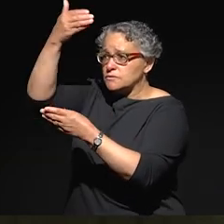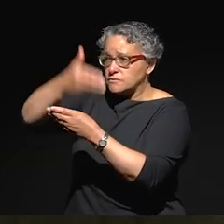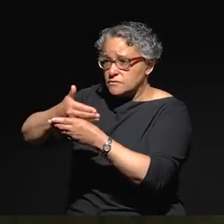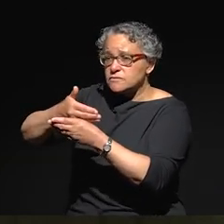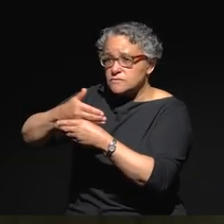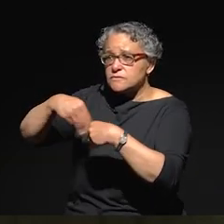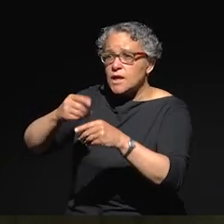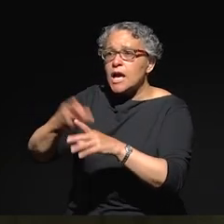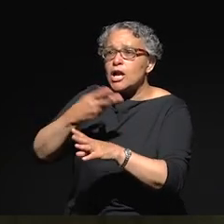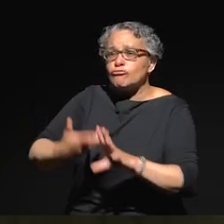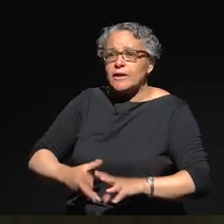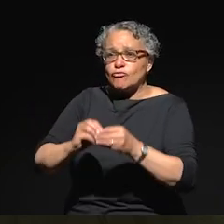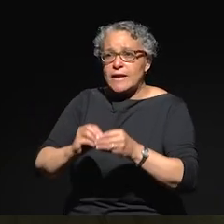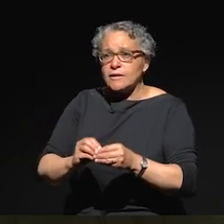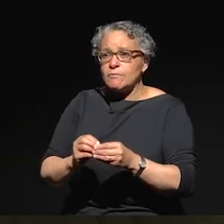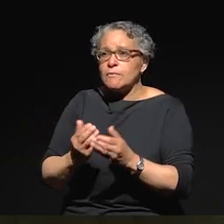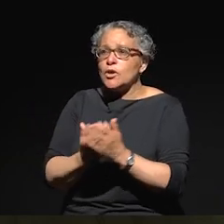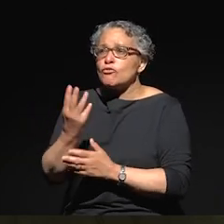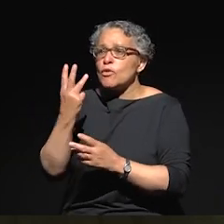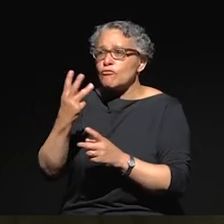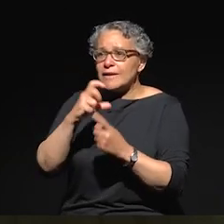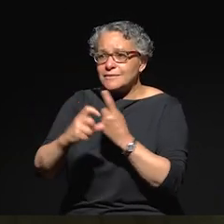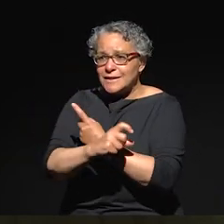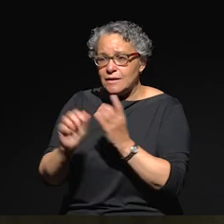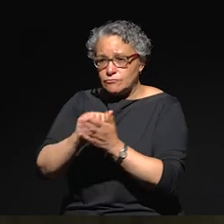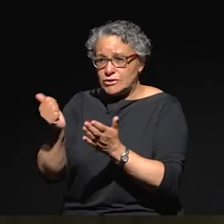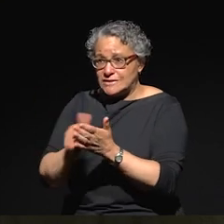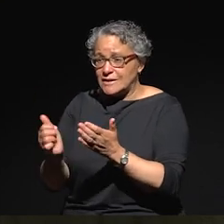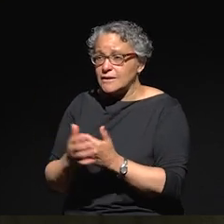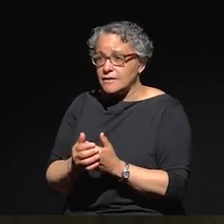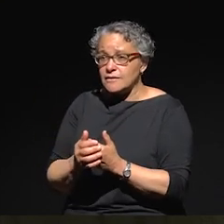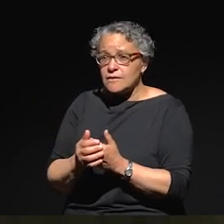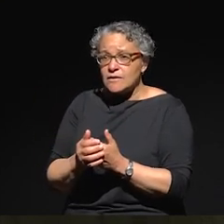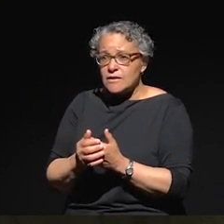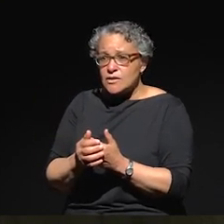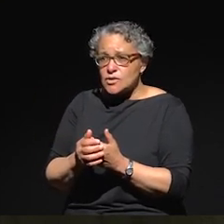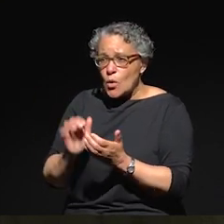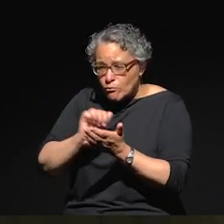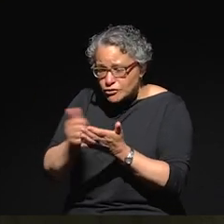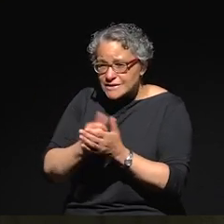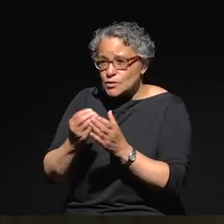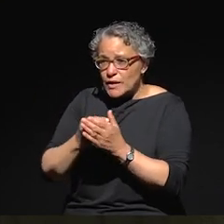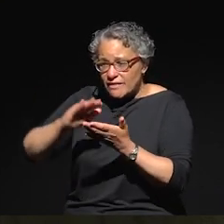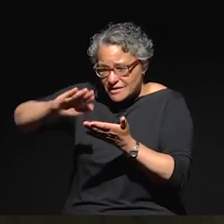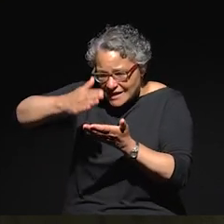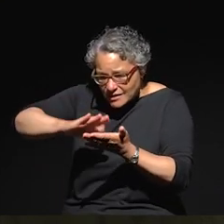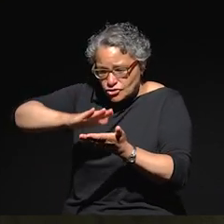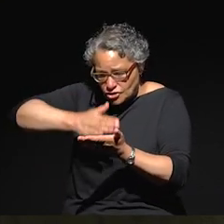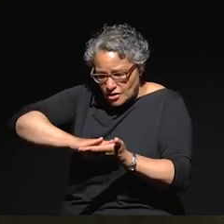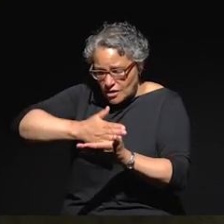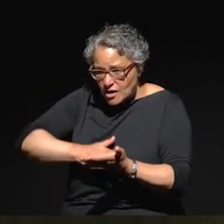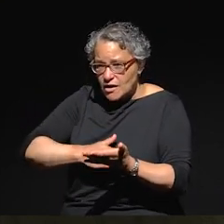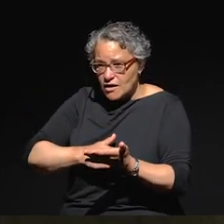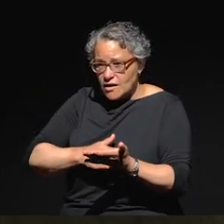they recreated them in three-dimensional printing. So they're printed with the actual surface, the texture, all the creases and all the